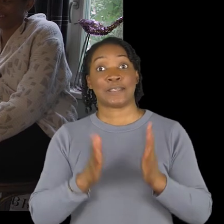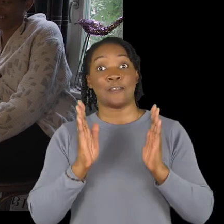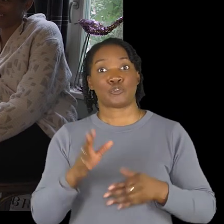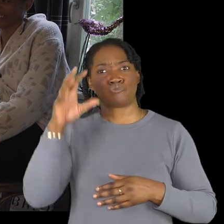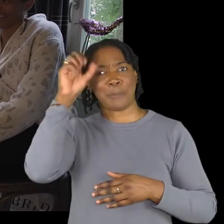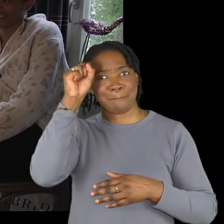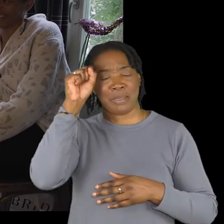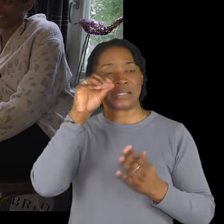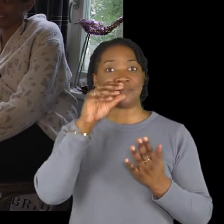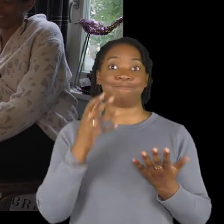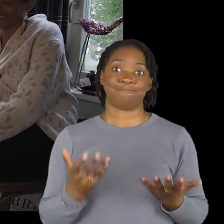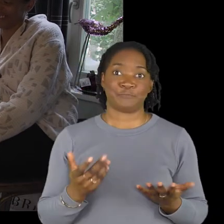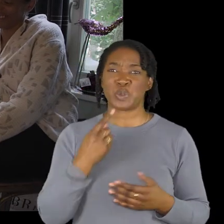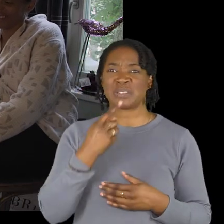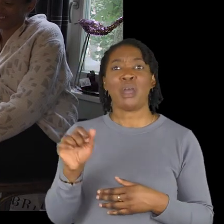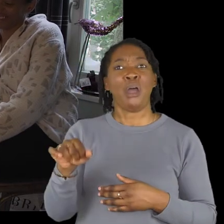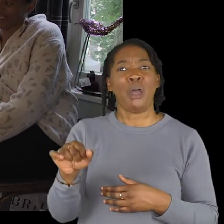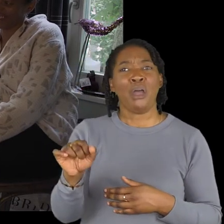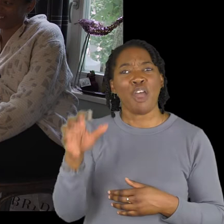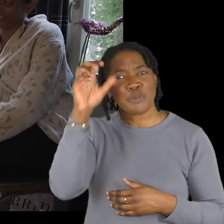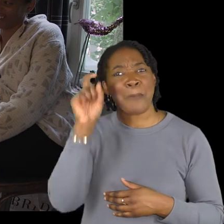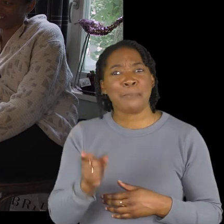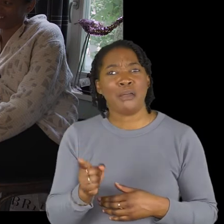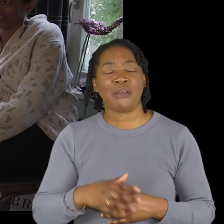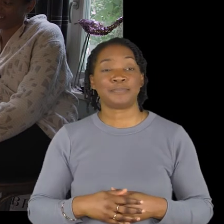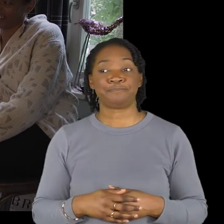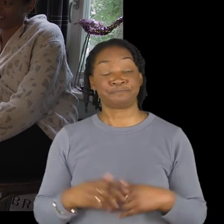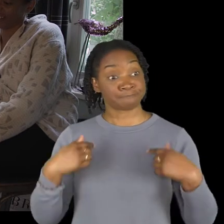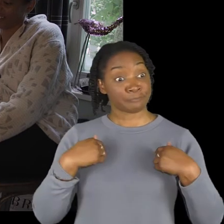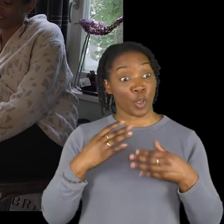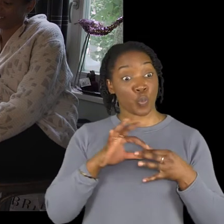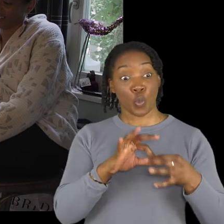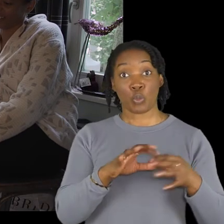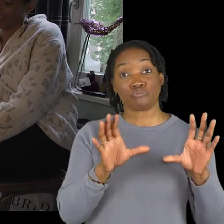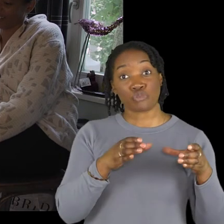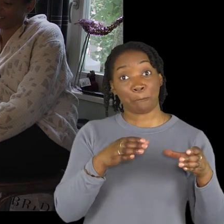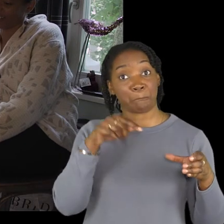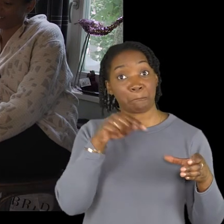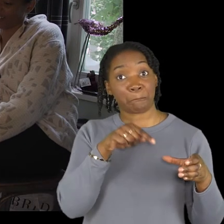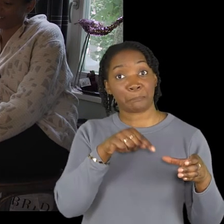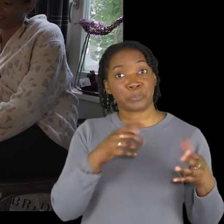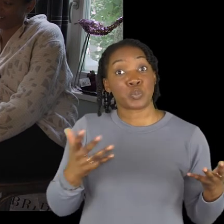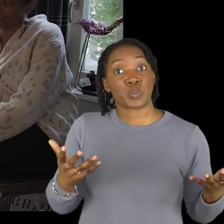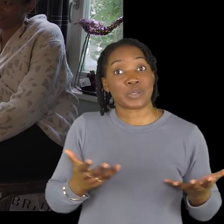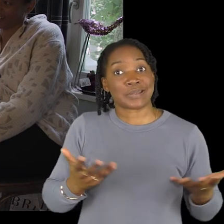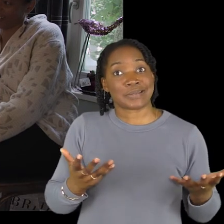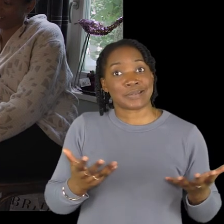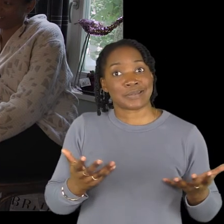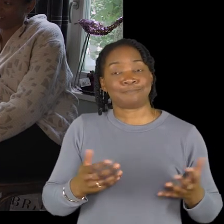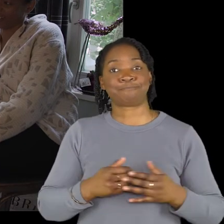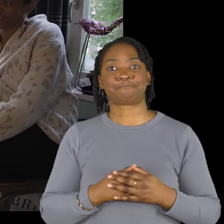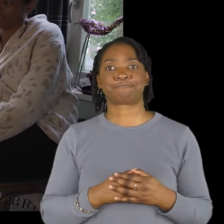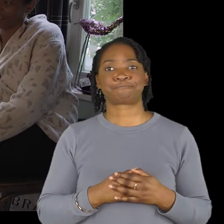it. So I said, yeah. And she said, well, I'm working with this group, and we're at,